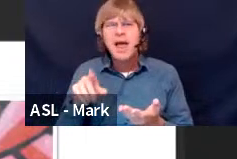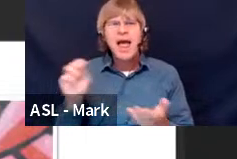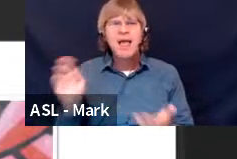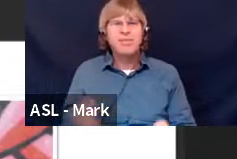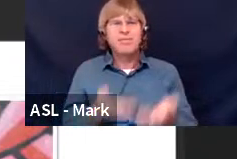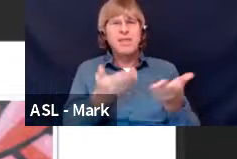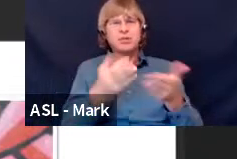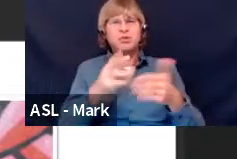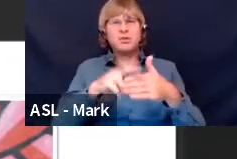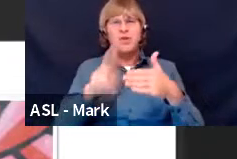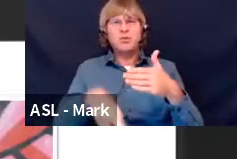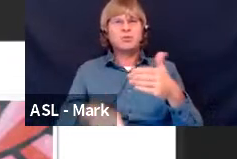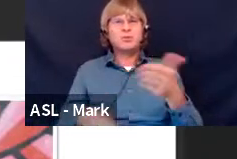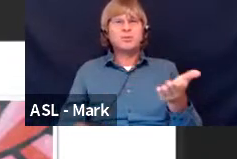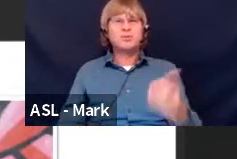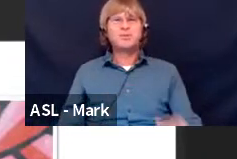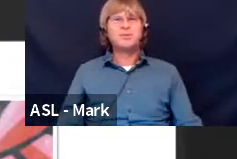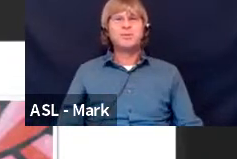to this.